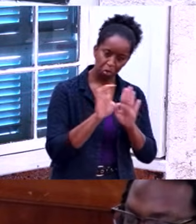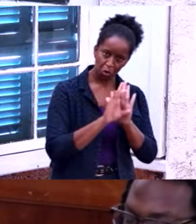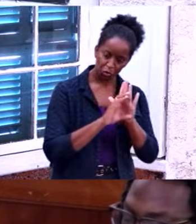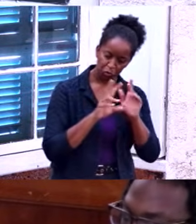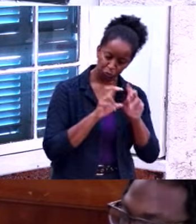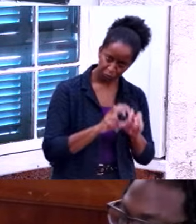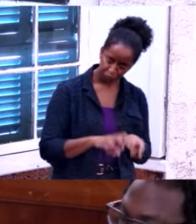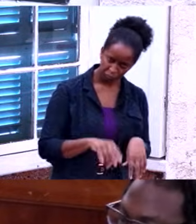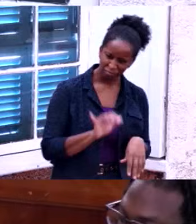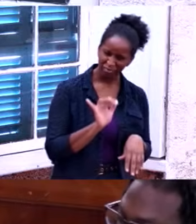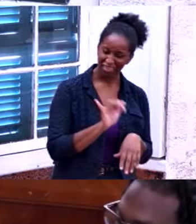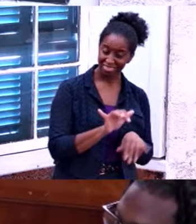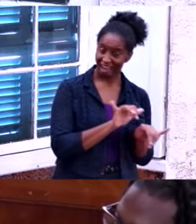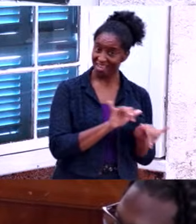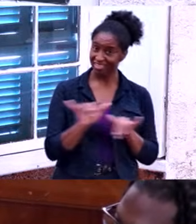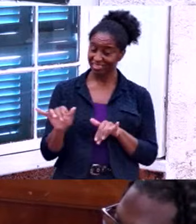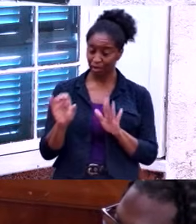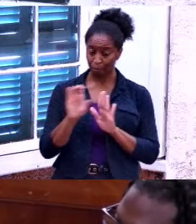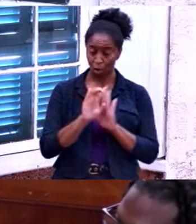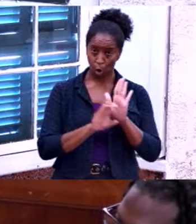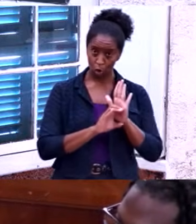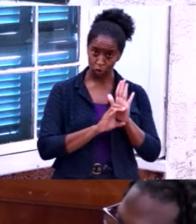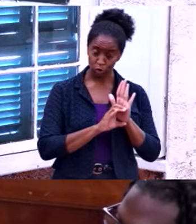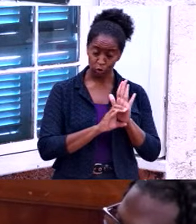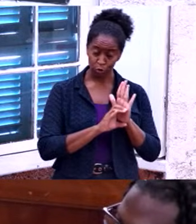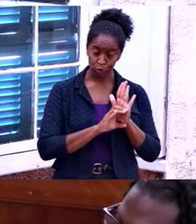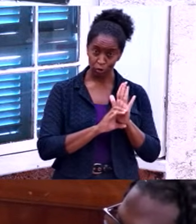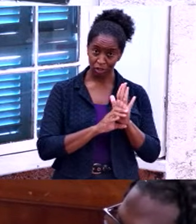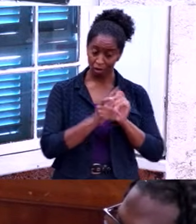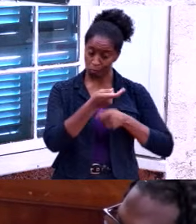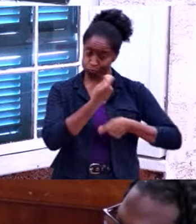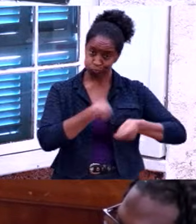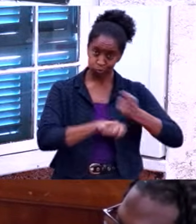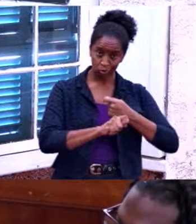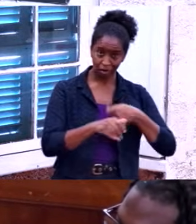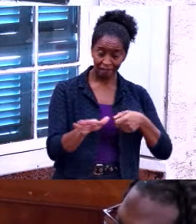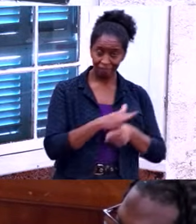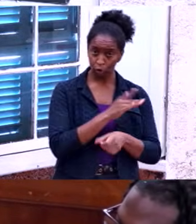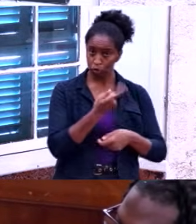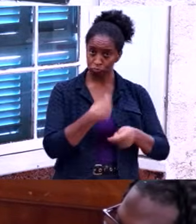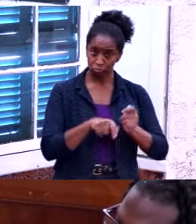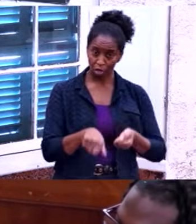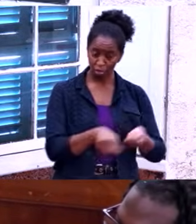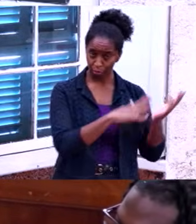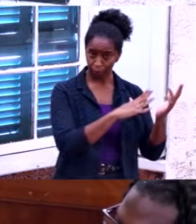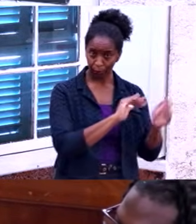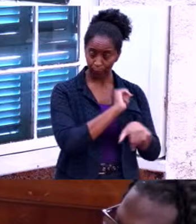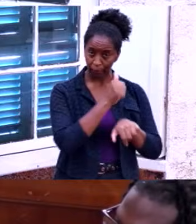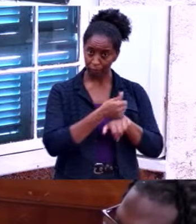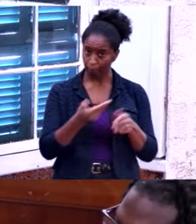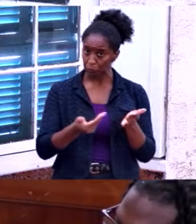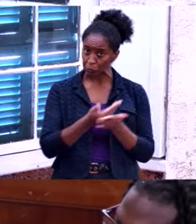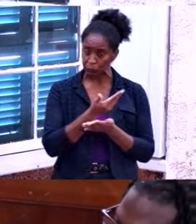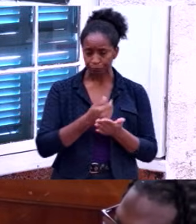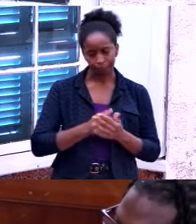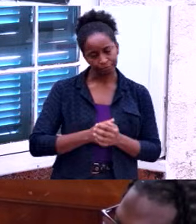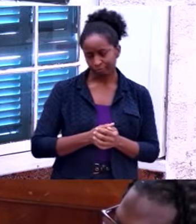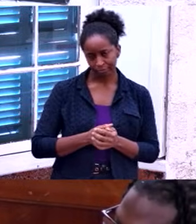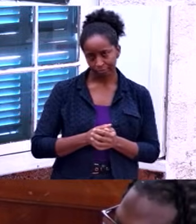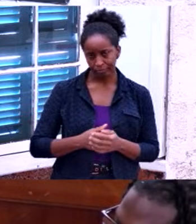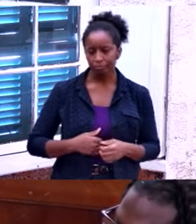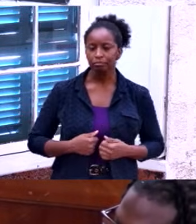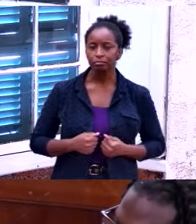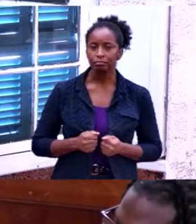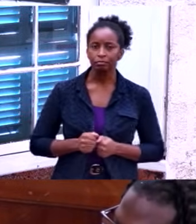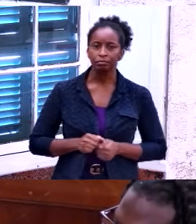it is amazing, Mr. President, that when we sat as the CRC